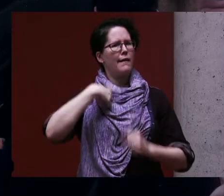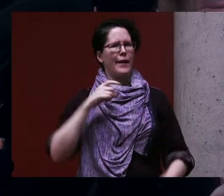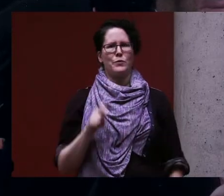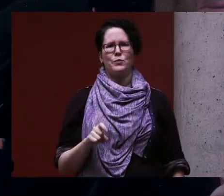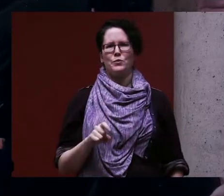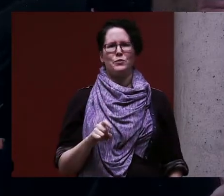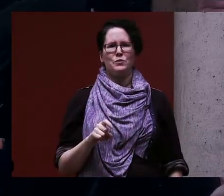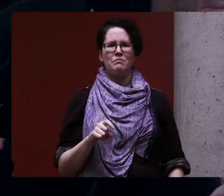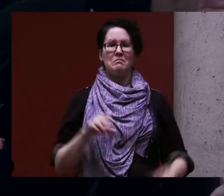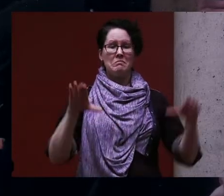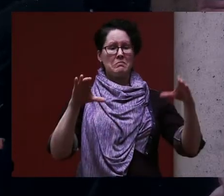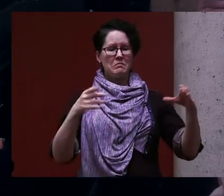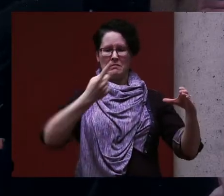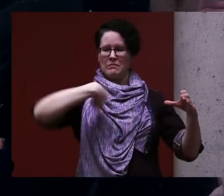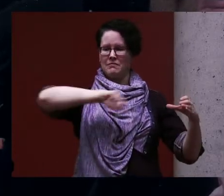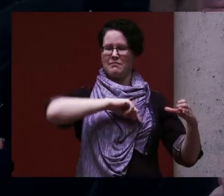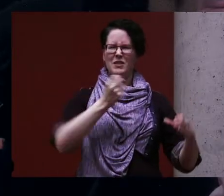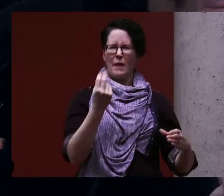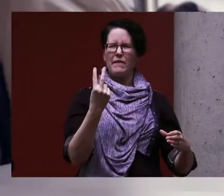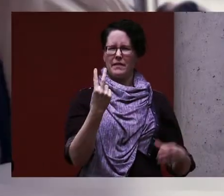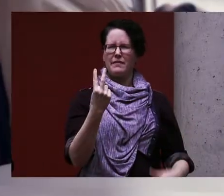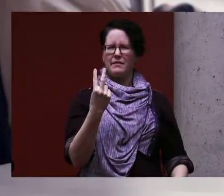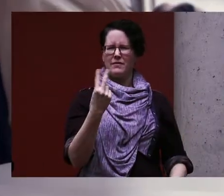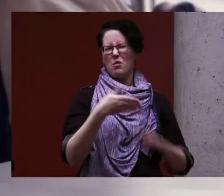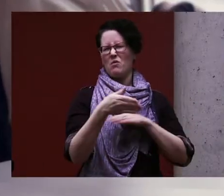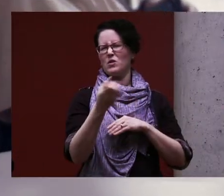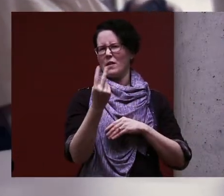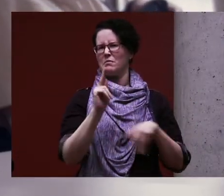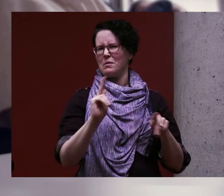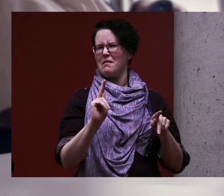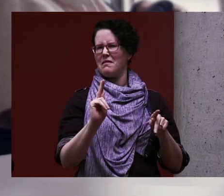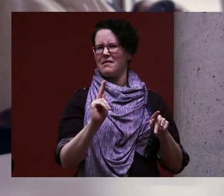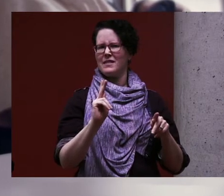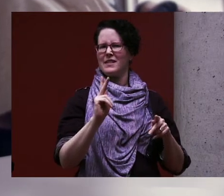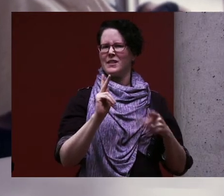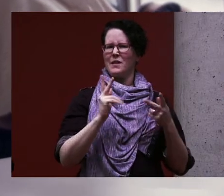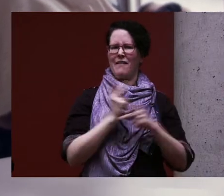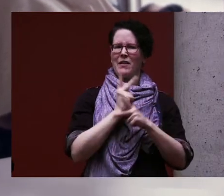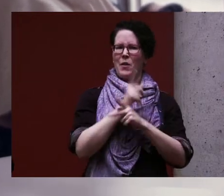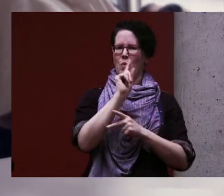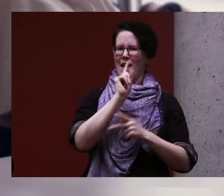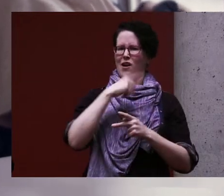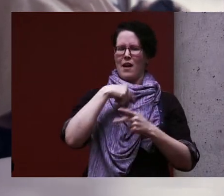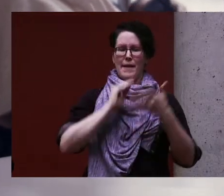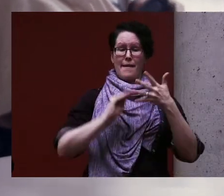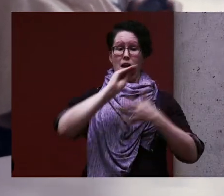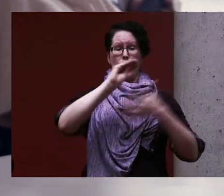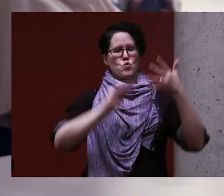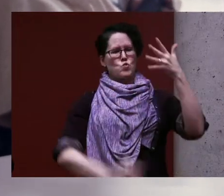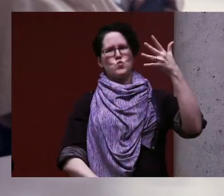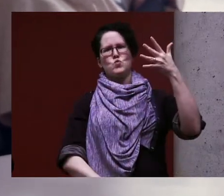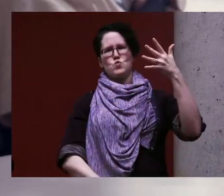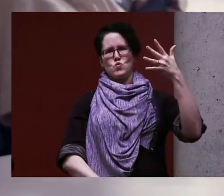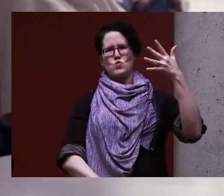with 12 plus people, you learn very quickly where you sit on the totem pole. I